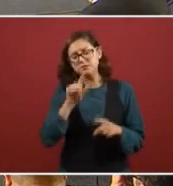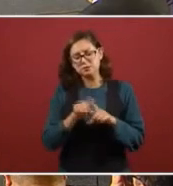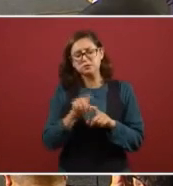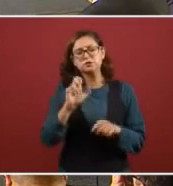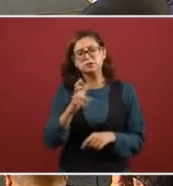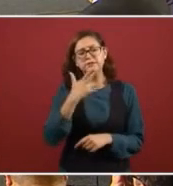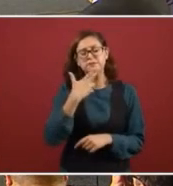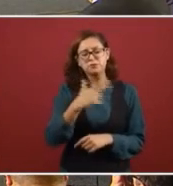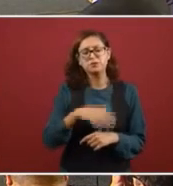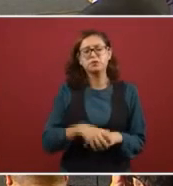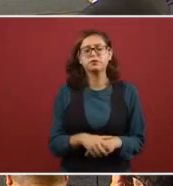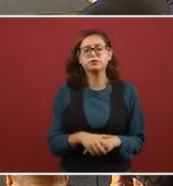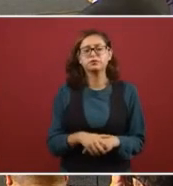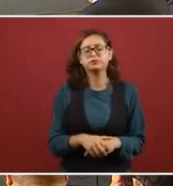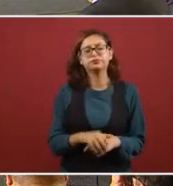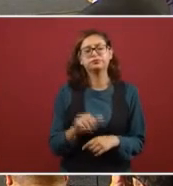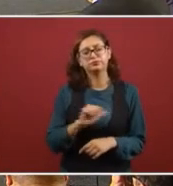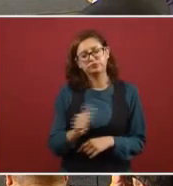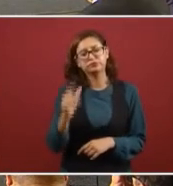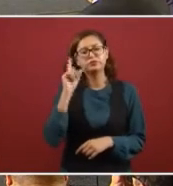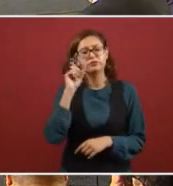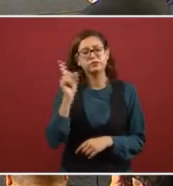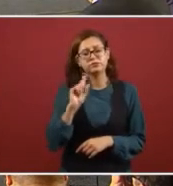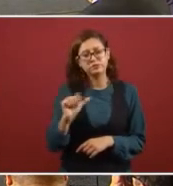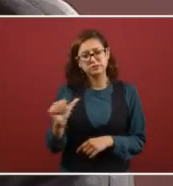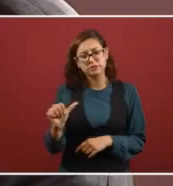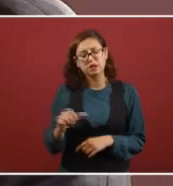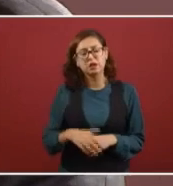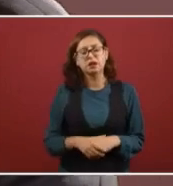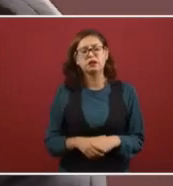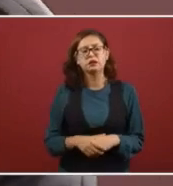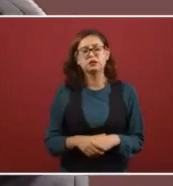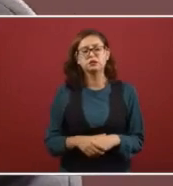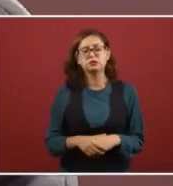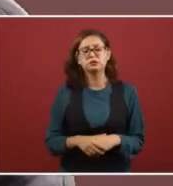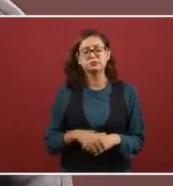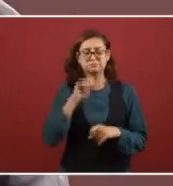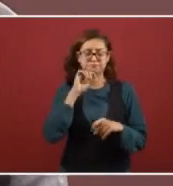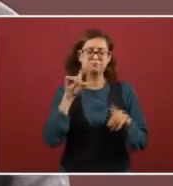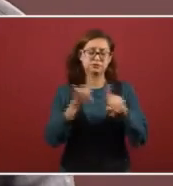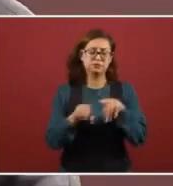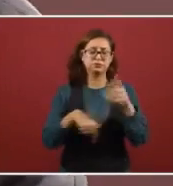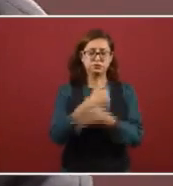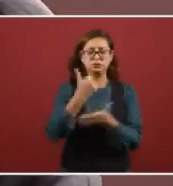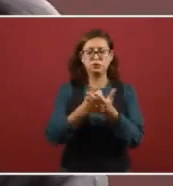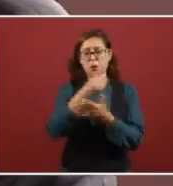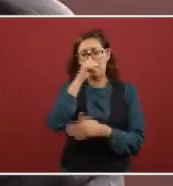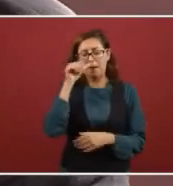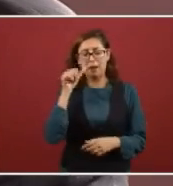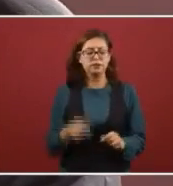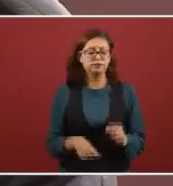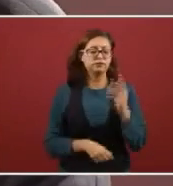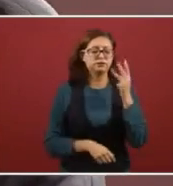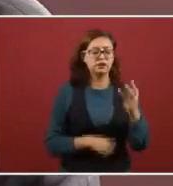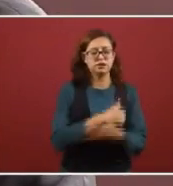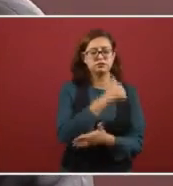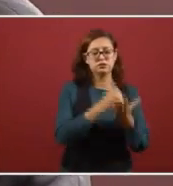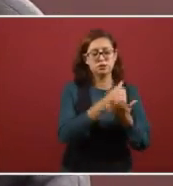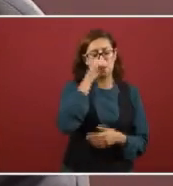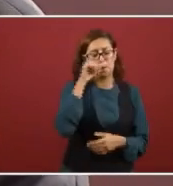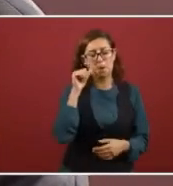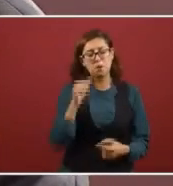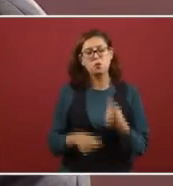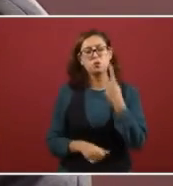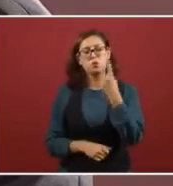Another from Tiongomera, Chihuahua, and another one from Zacatecas. And finally, Ciudad Juarez. Total of